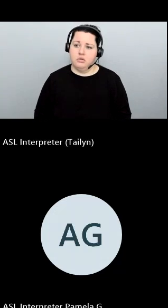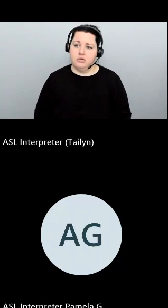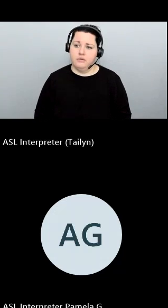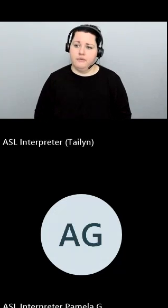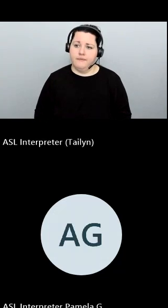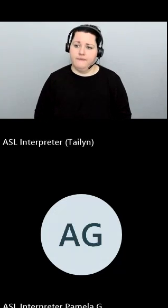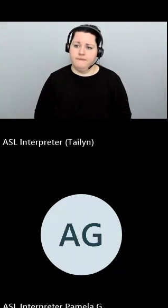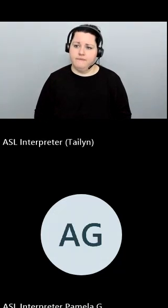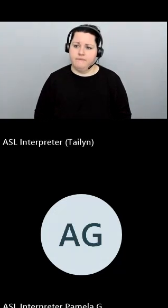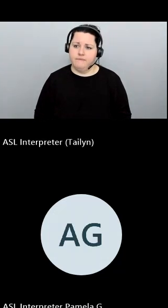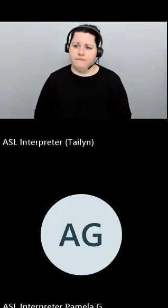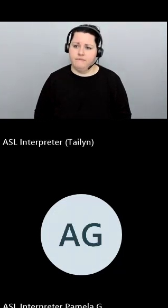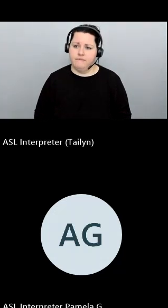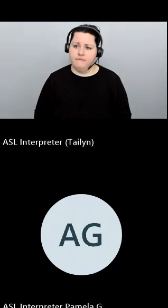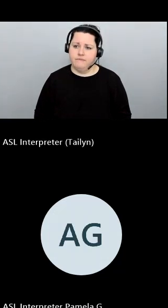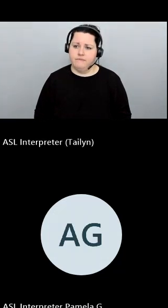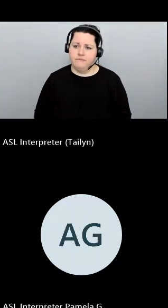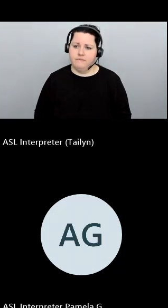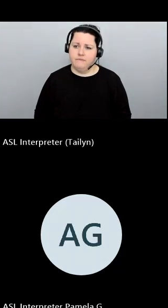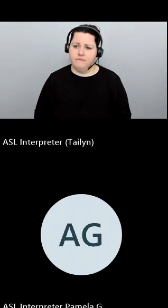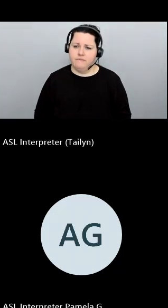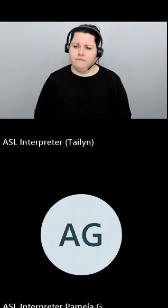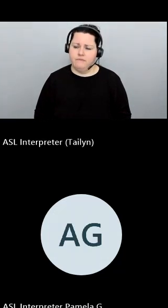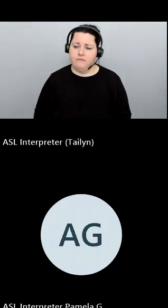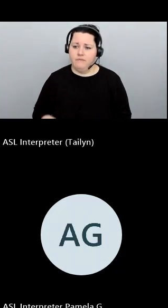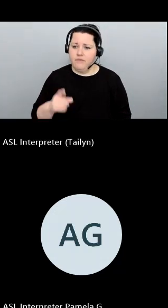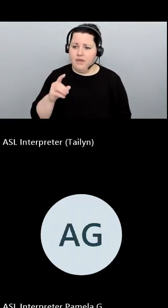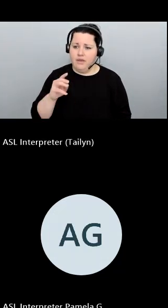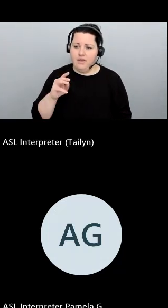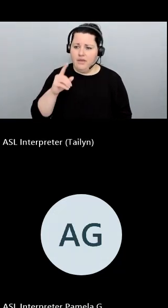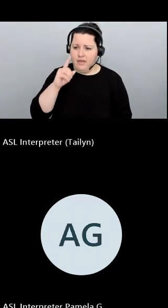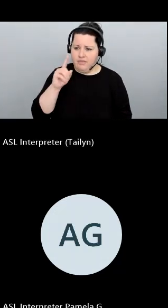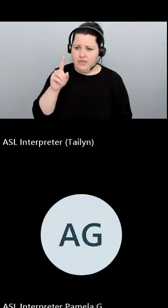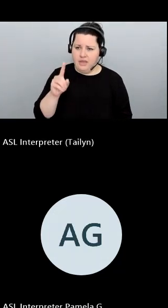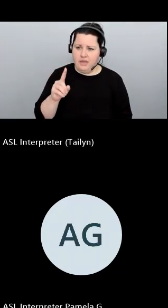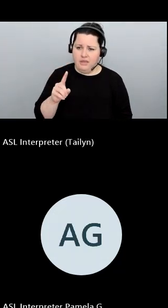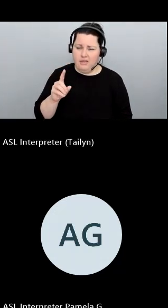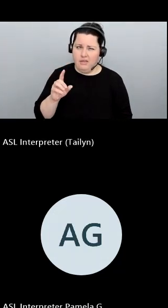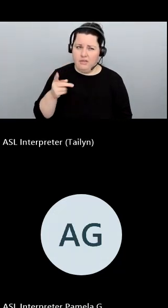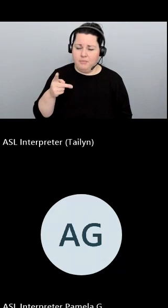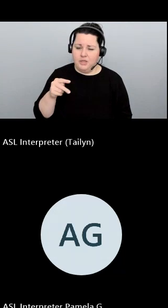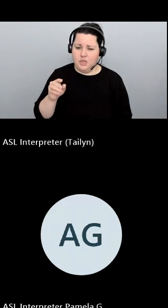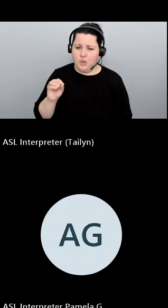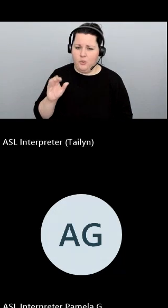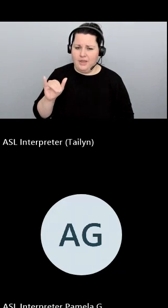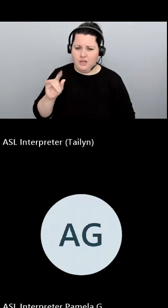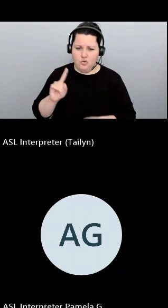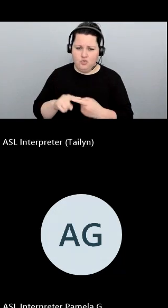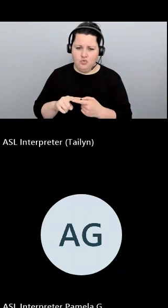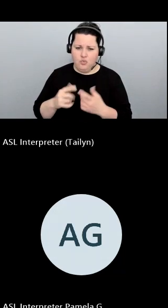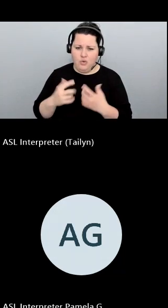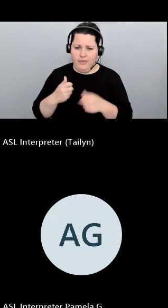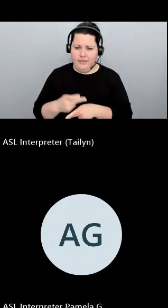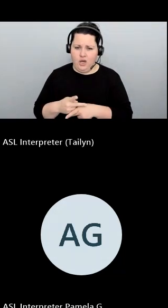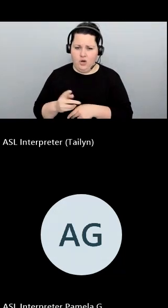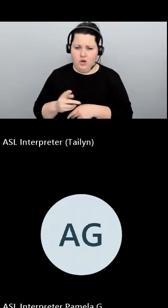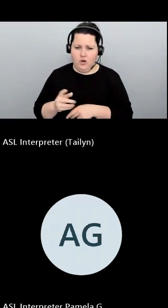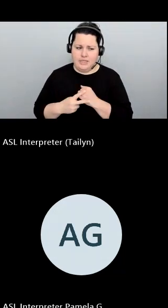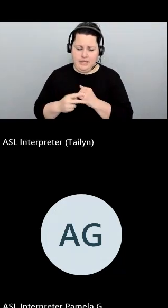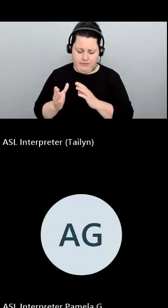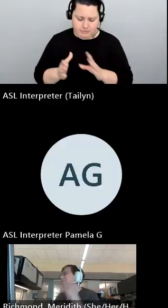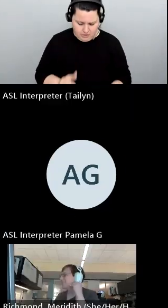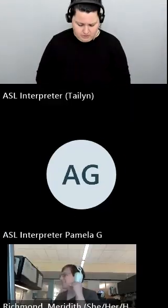And I think it goes, Meredith, I know you're an expert on this. I think it goes into our healthcare savings plan,